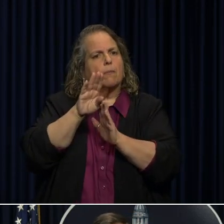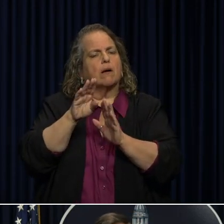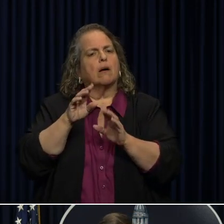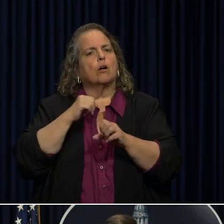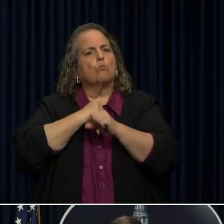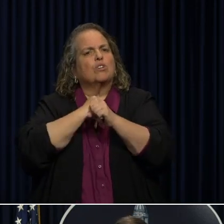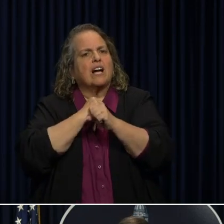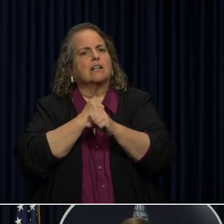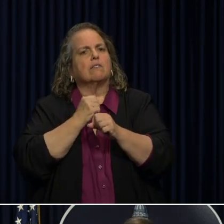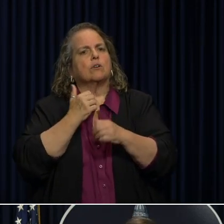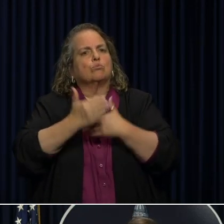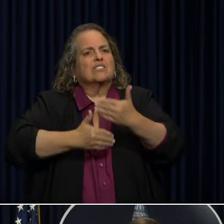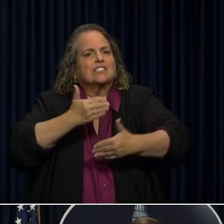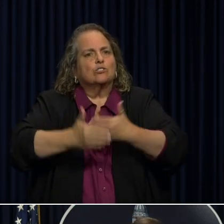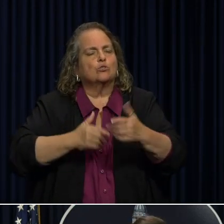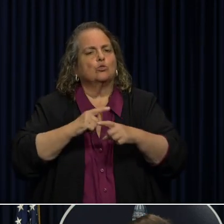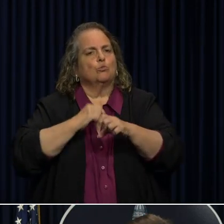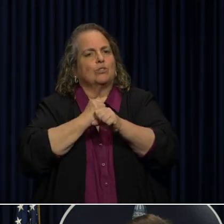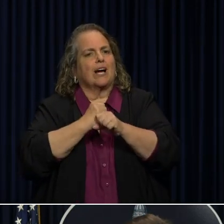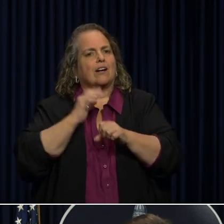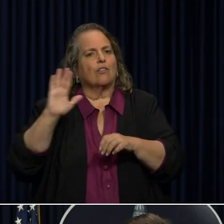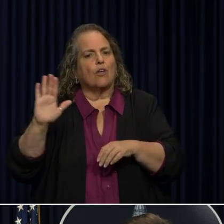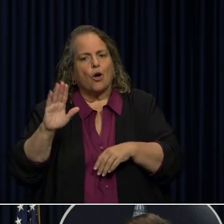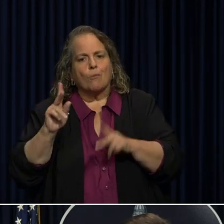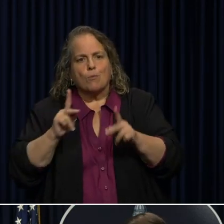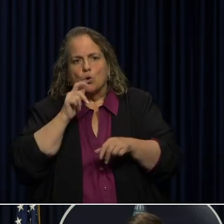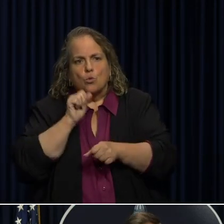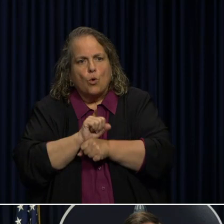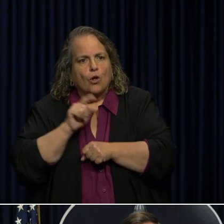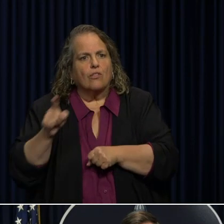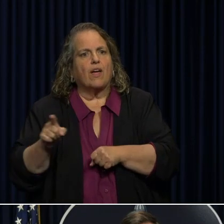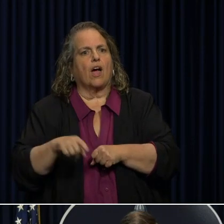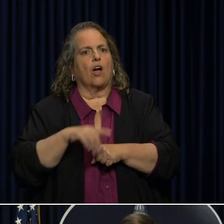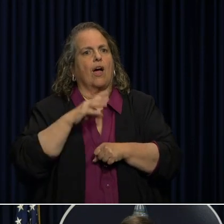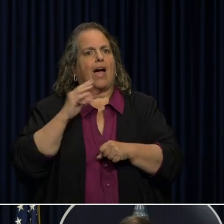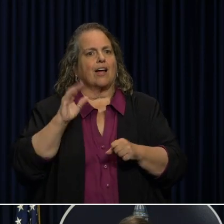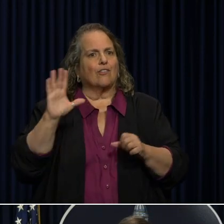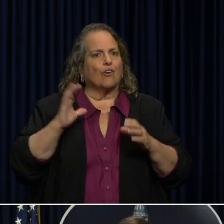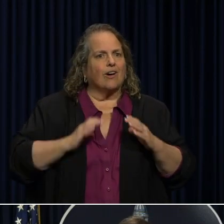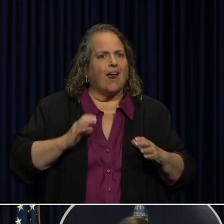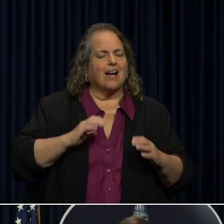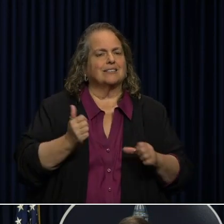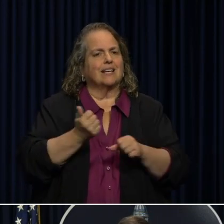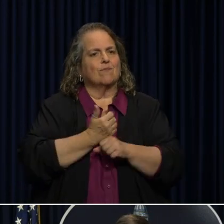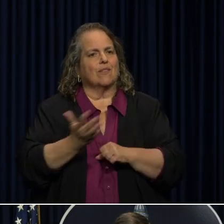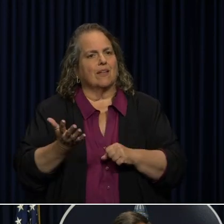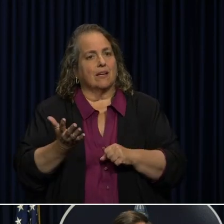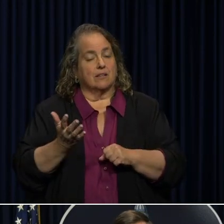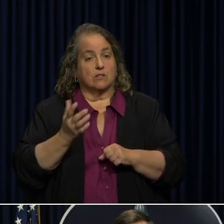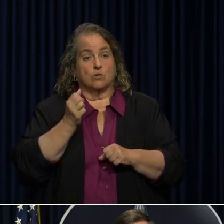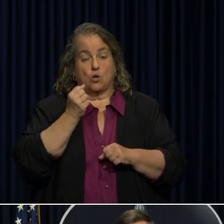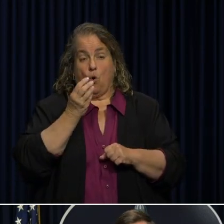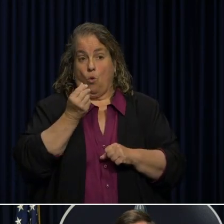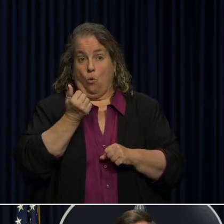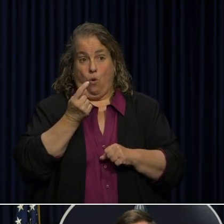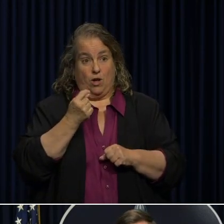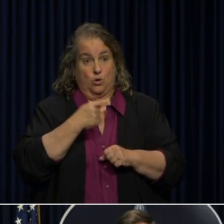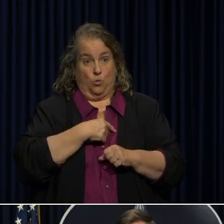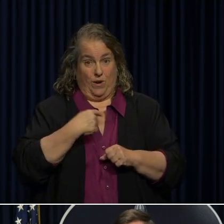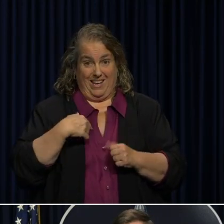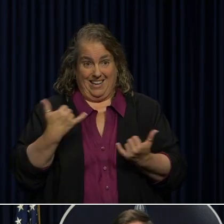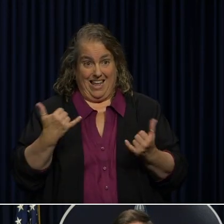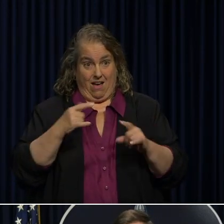to protect their clients and their business. So what we're going to be asking for are our industries,